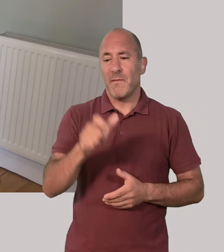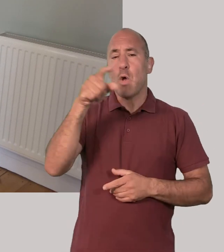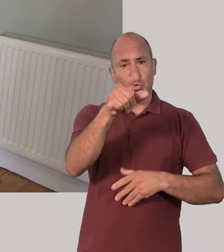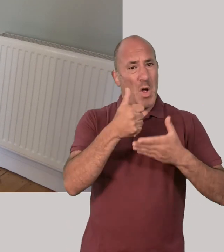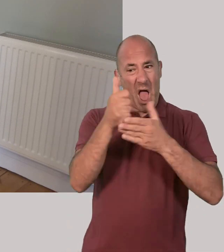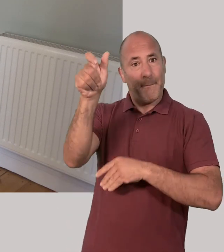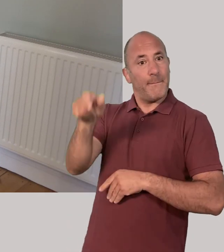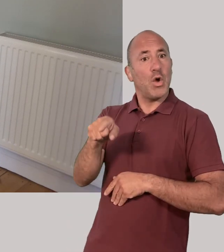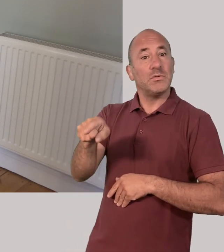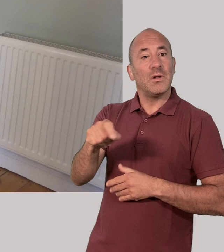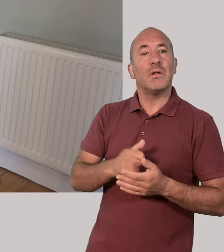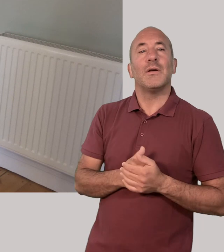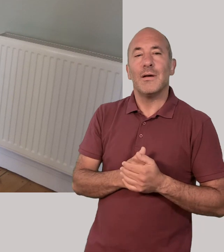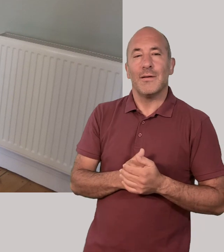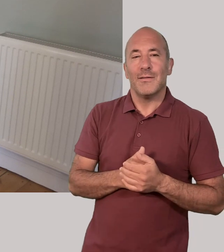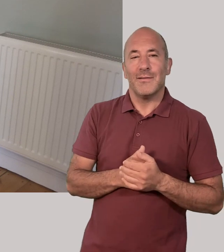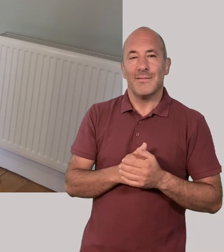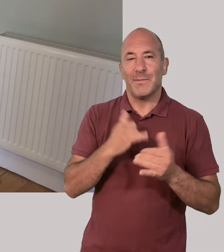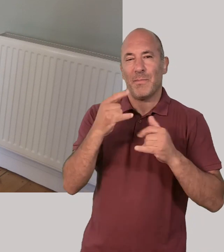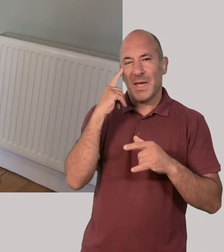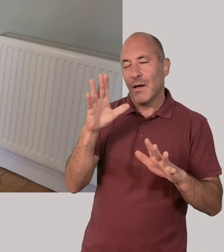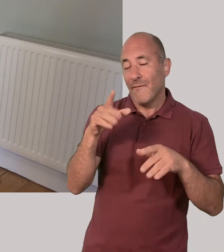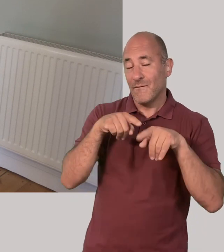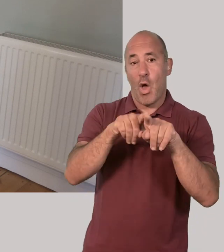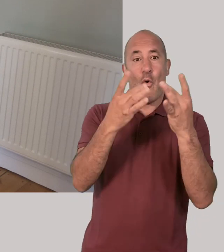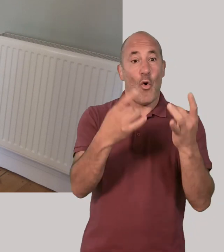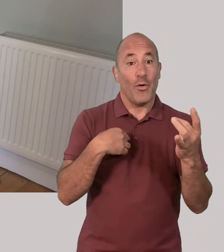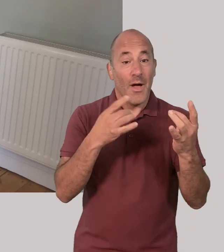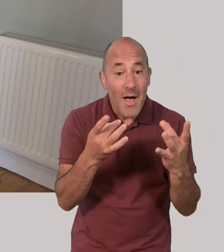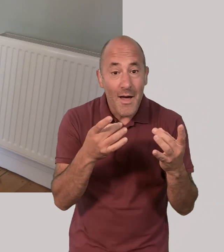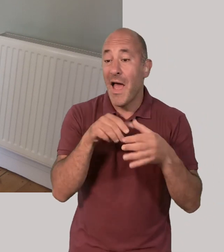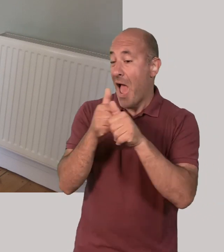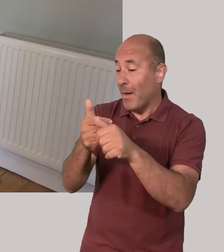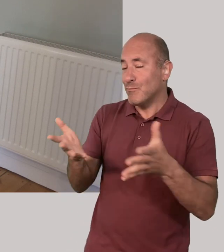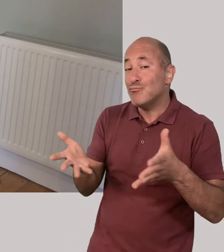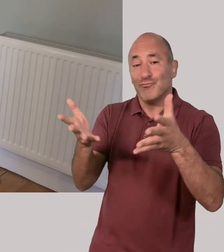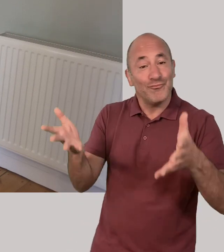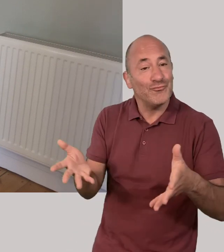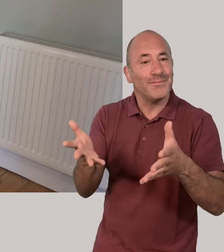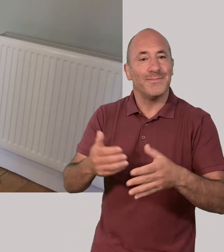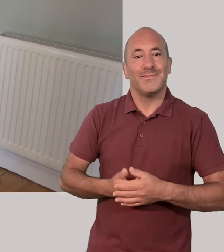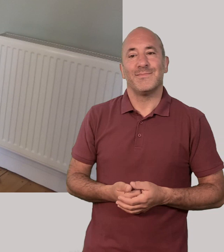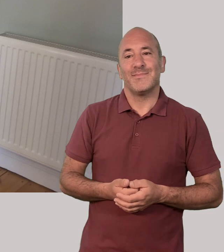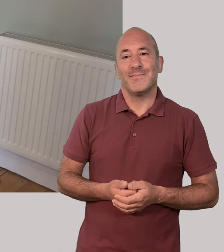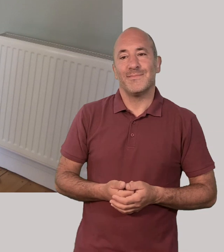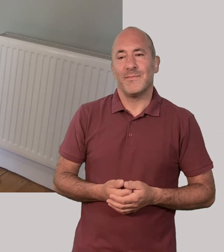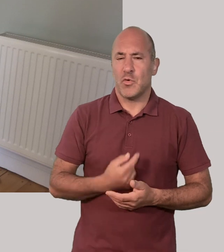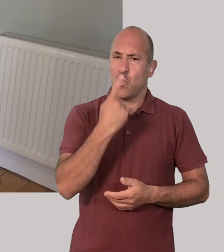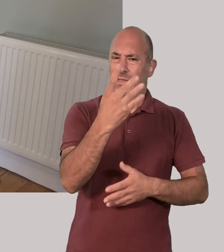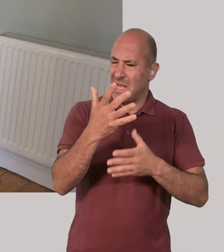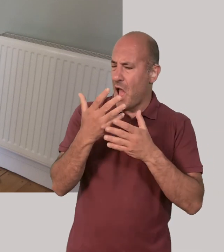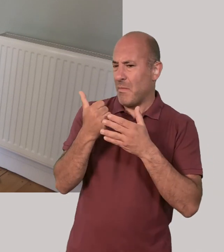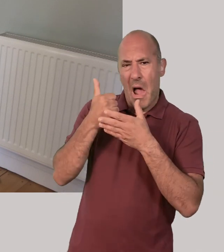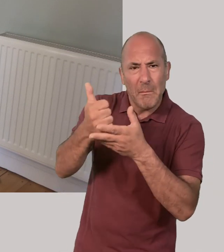And if you're helping somebody else, some of the time you might be just following the yoga with me and being encouraging. But